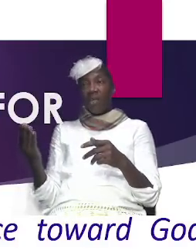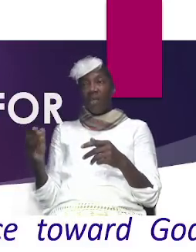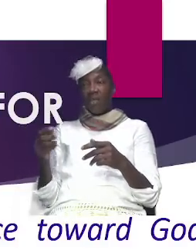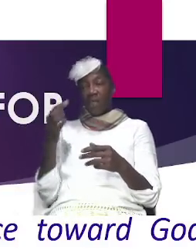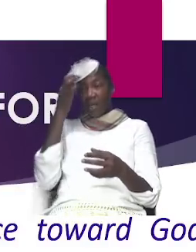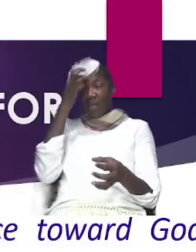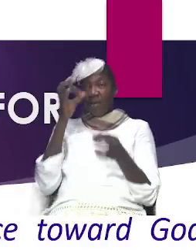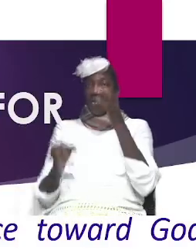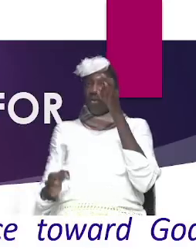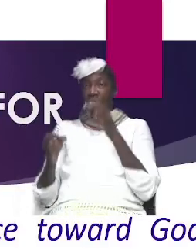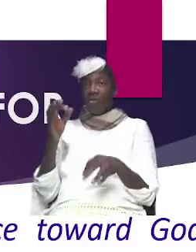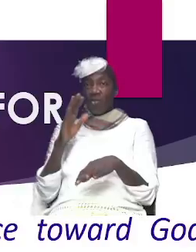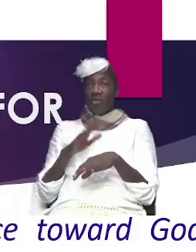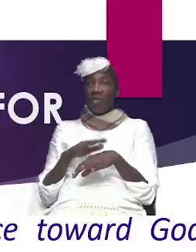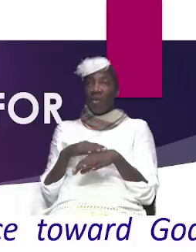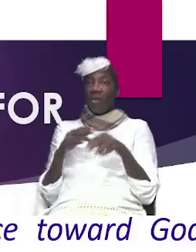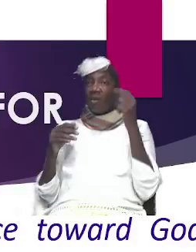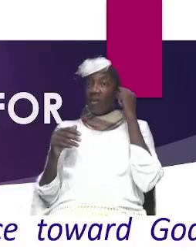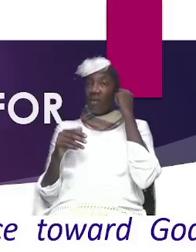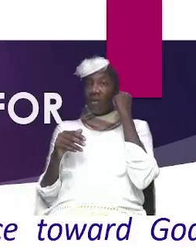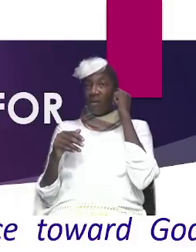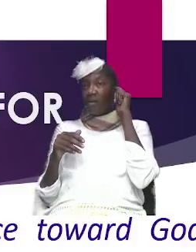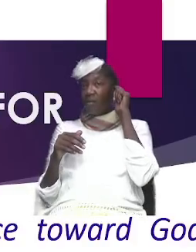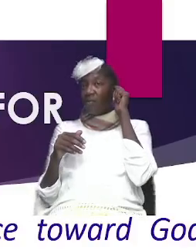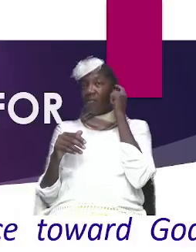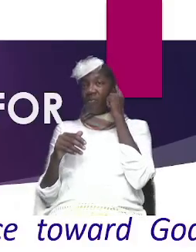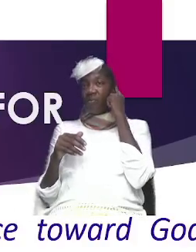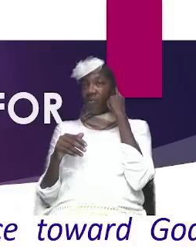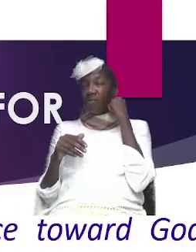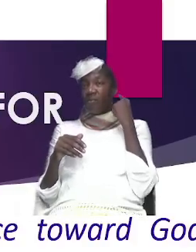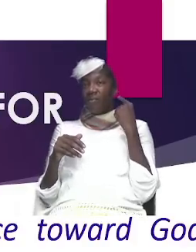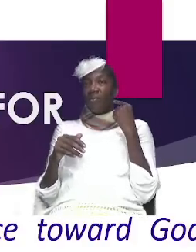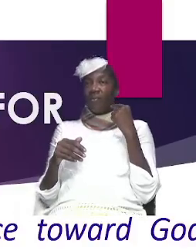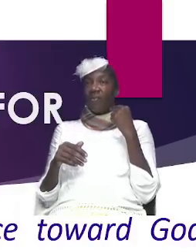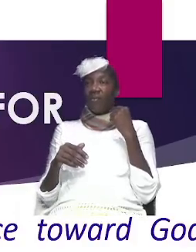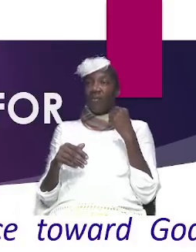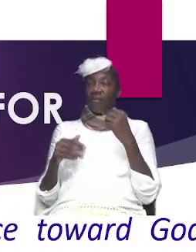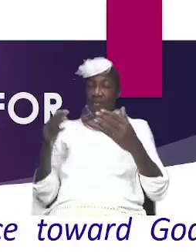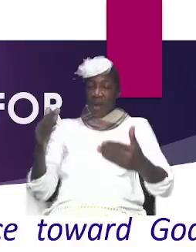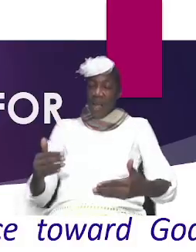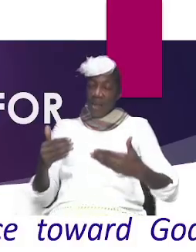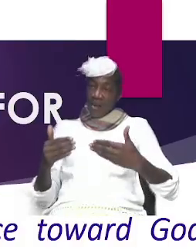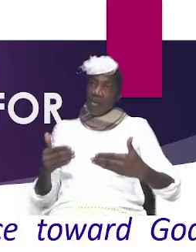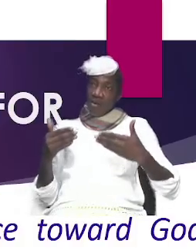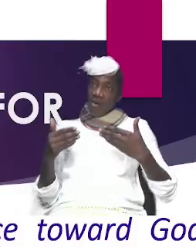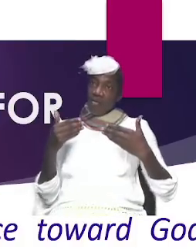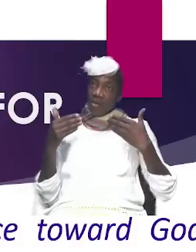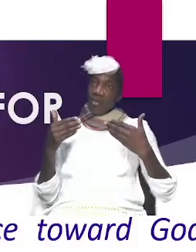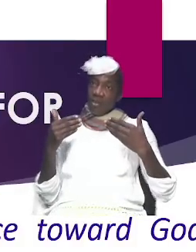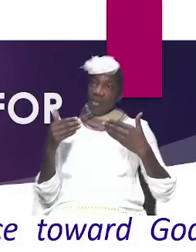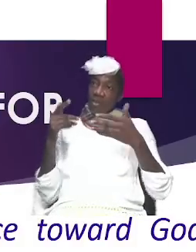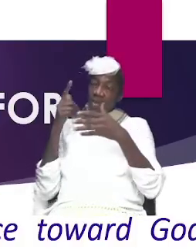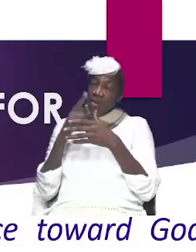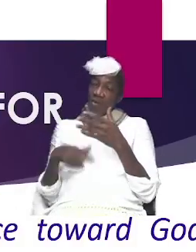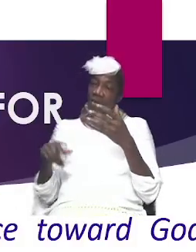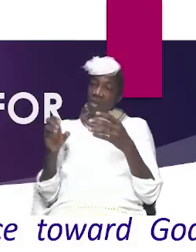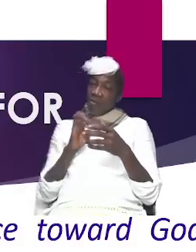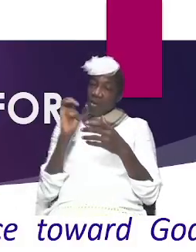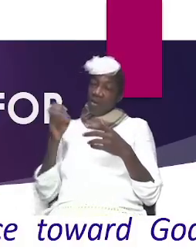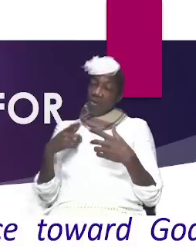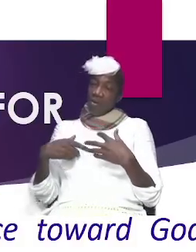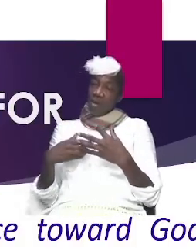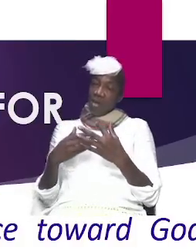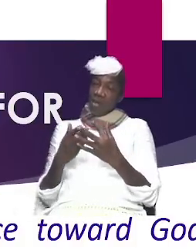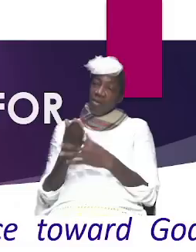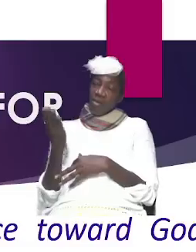judges on. And so I submit to us and encourage us to whatever it is that we're going through that is